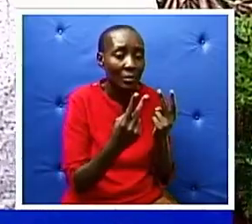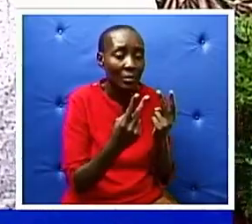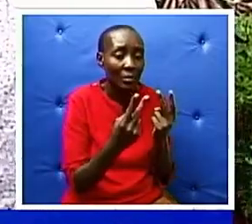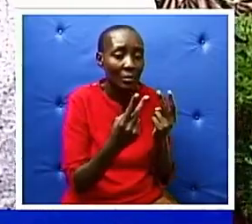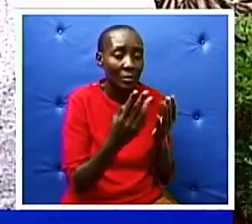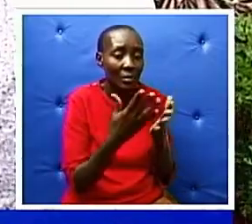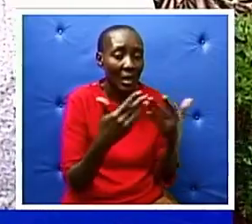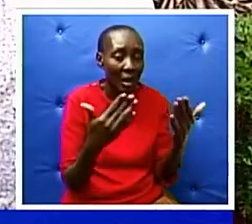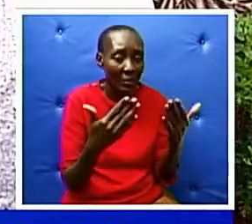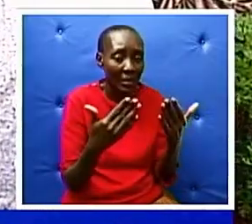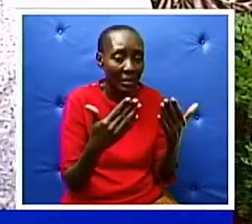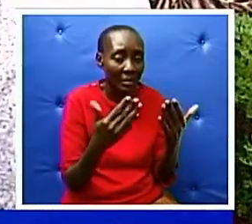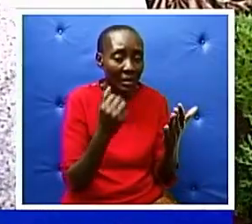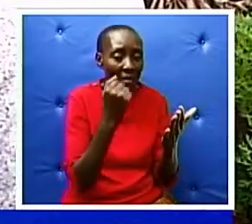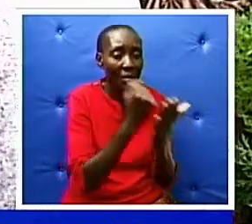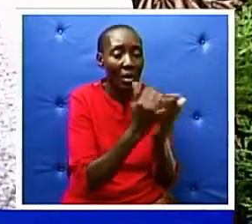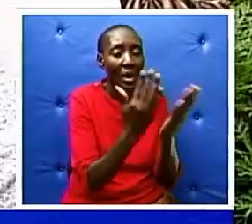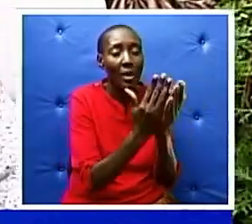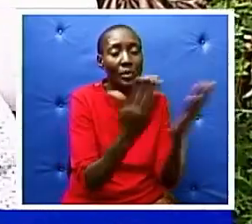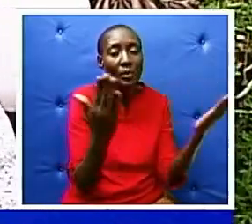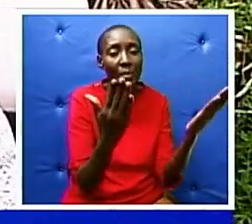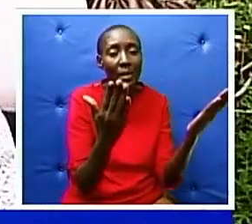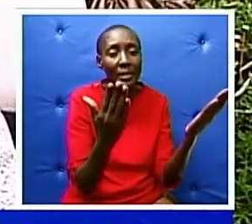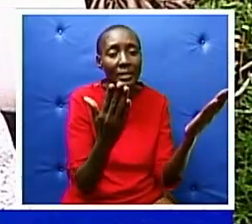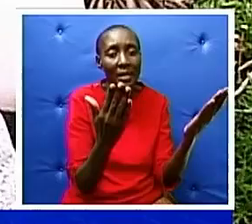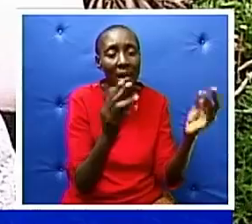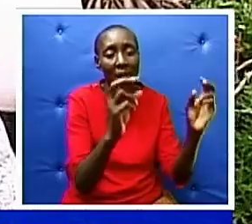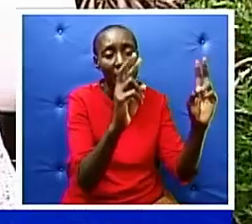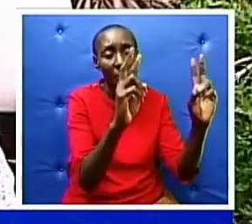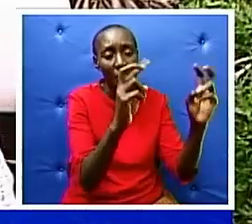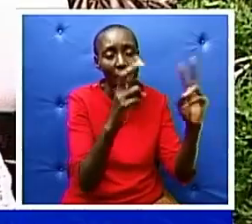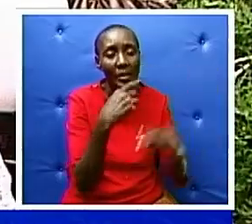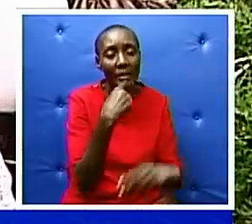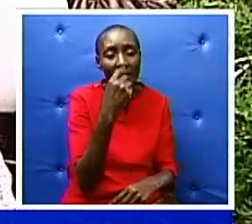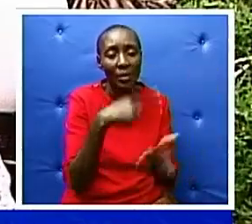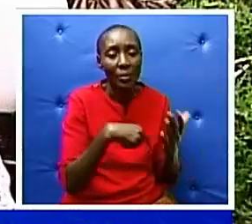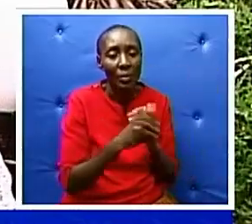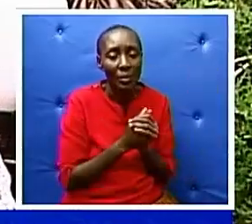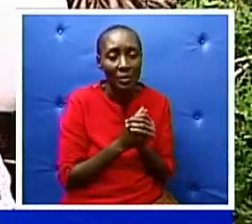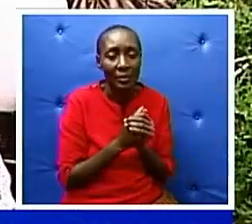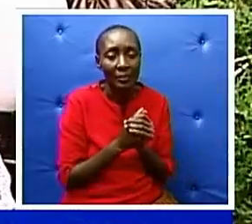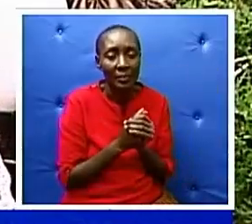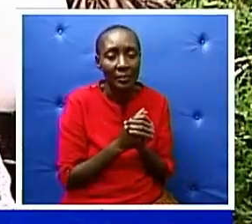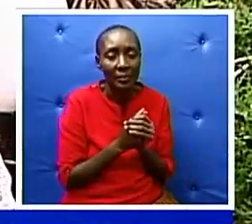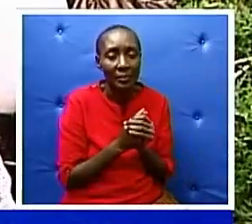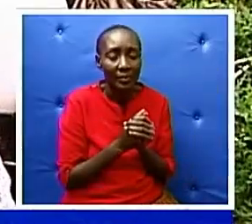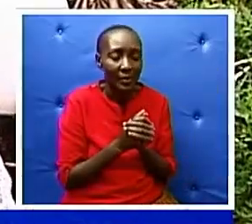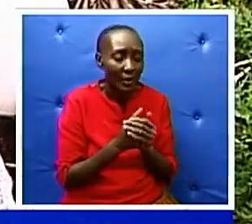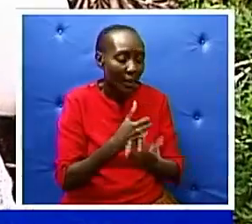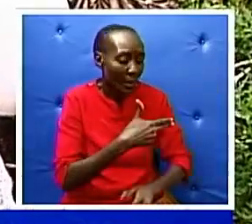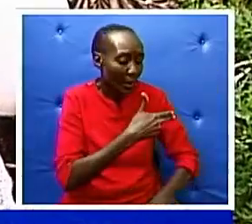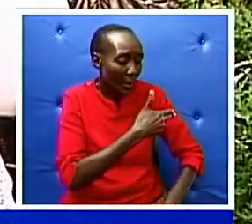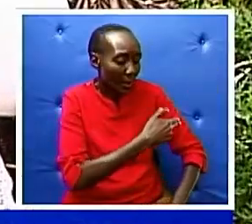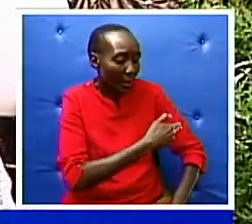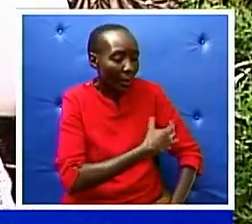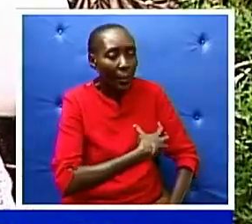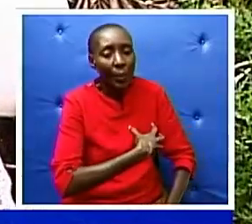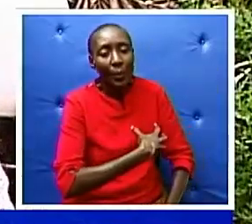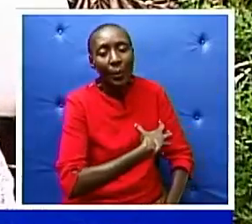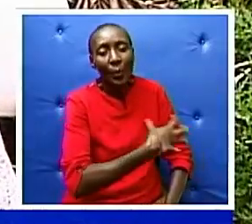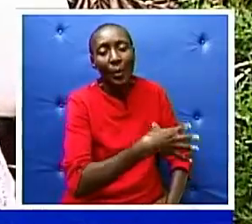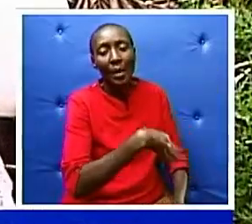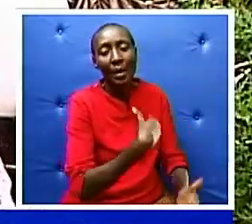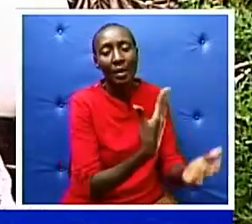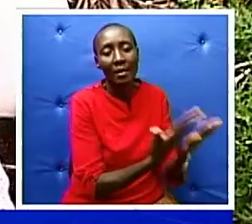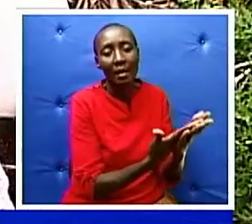on a local newspaper, and it was a headline saying chanjo ya wadosi ya wasili. Mm. So Sputnik